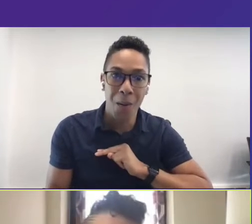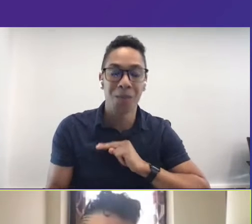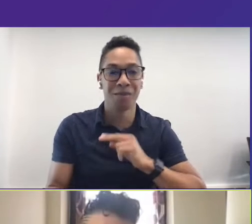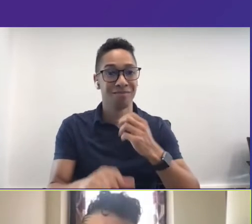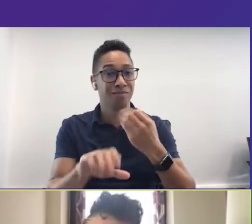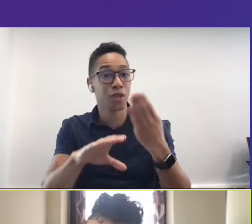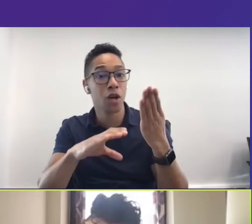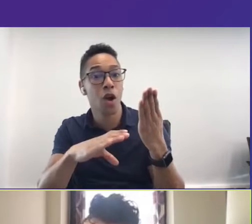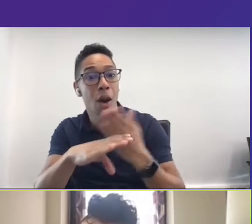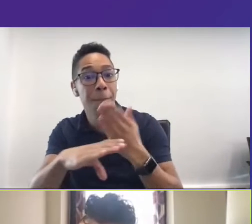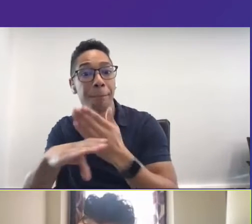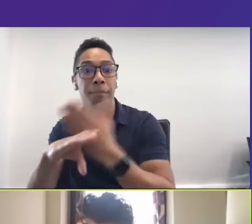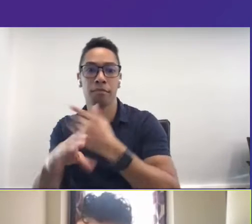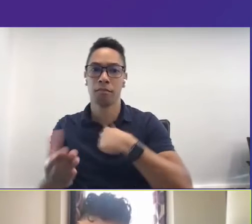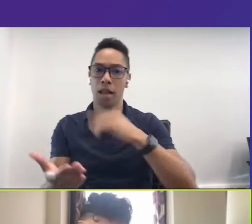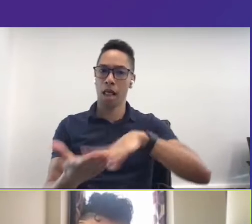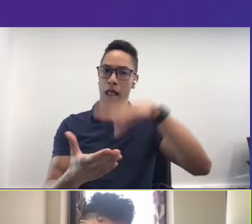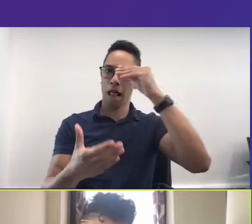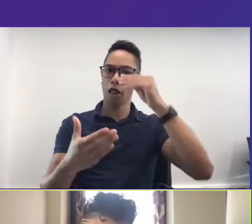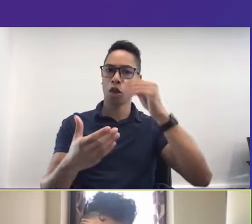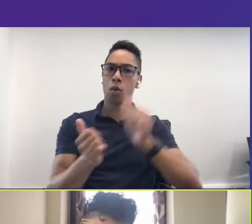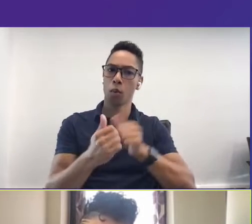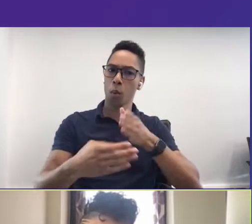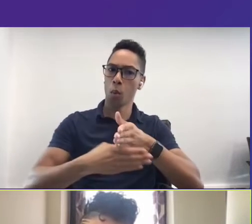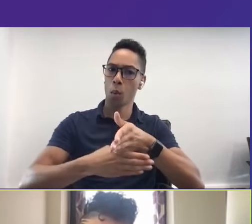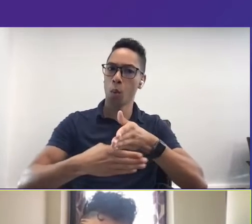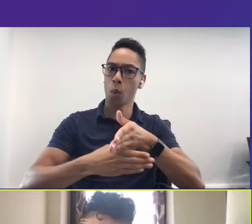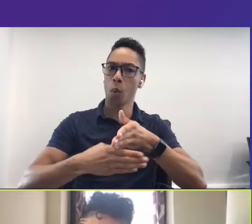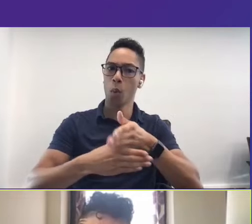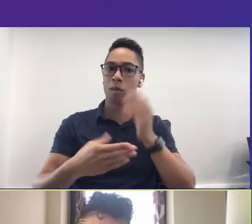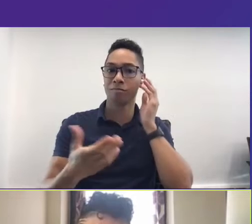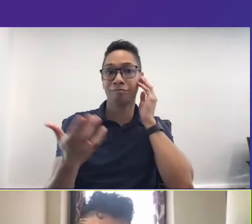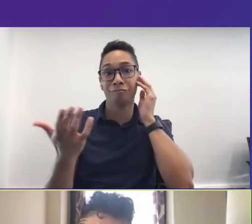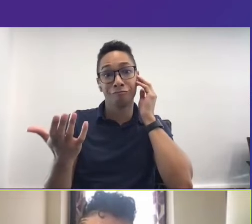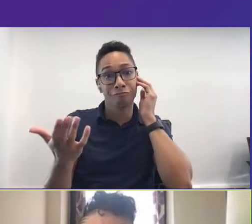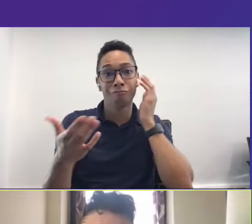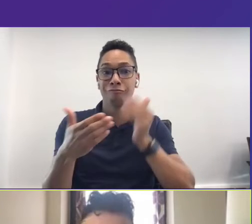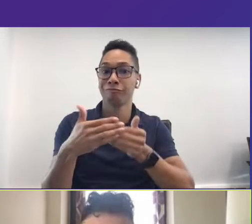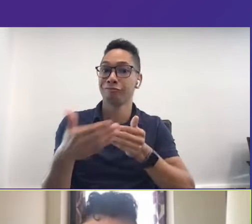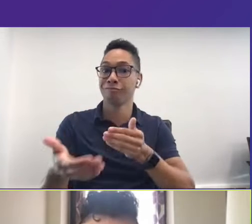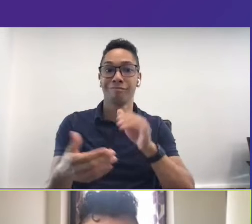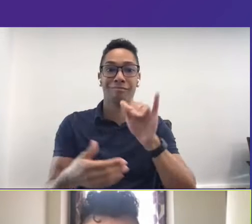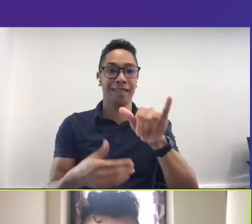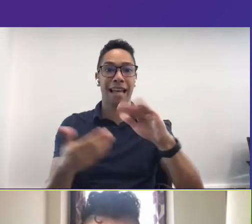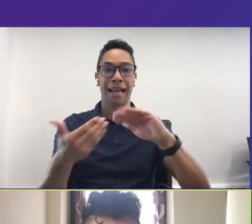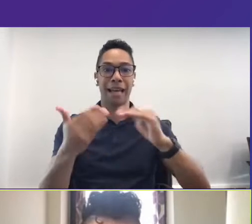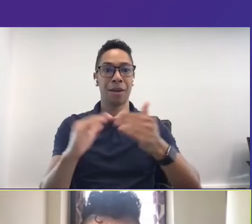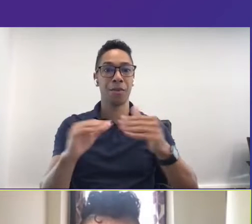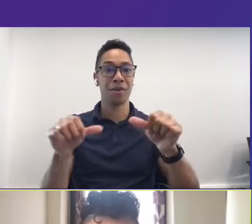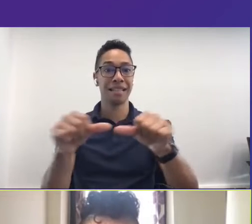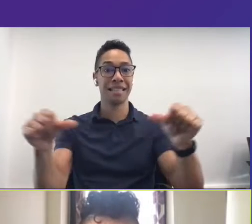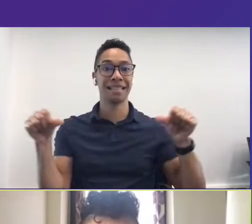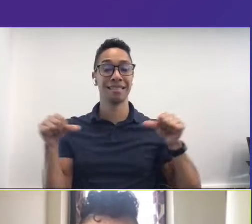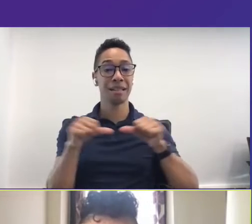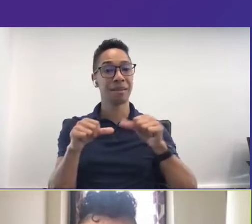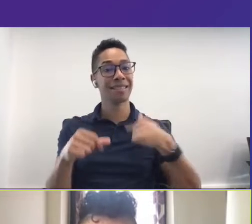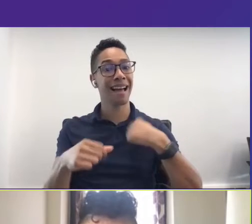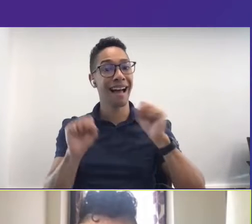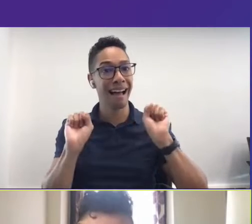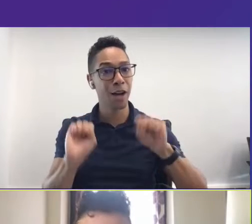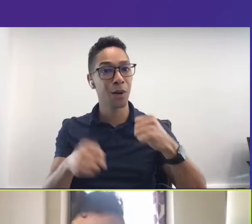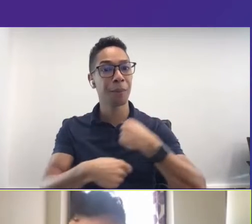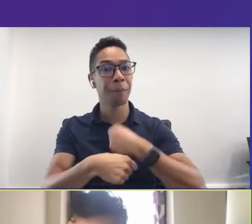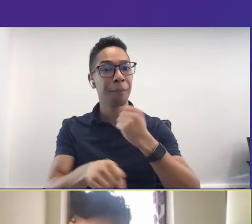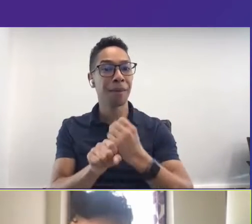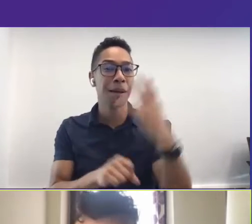with plywood. And then that became a community space where I produced beautiful events that